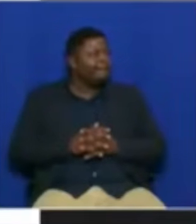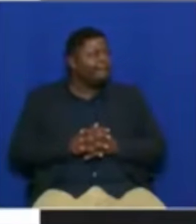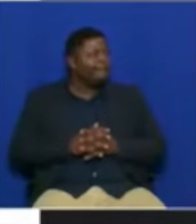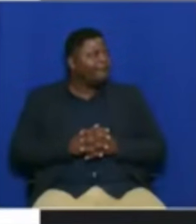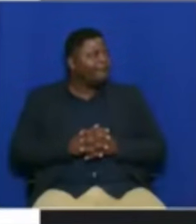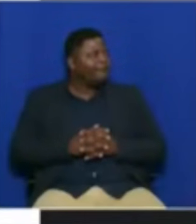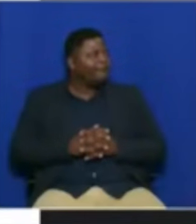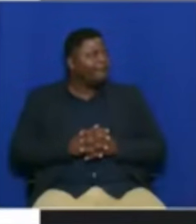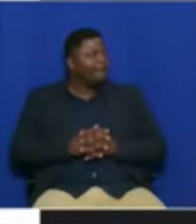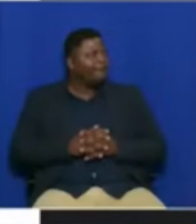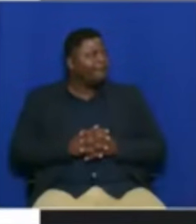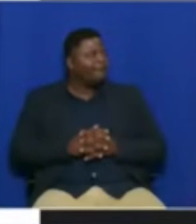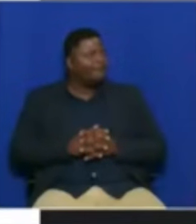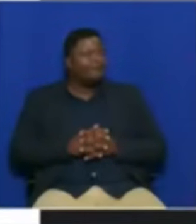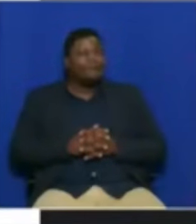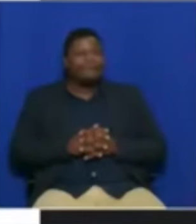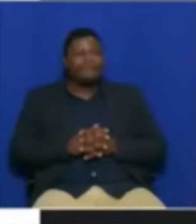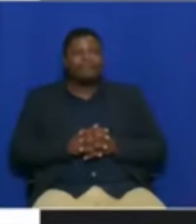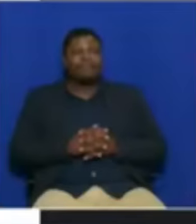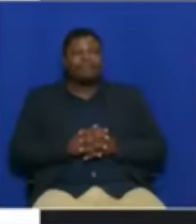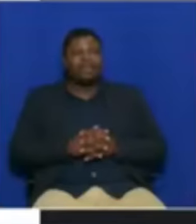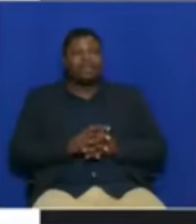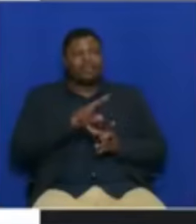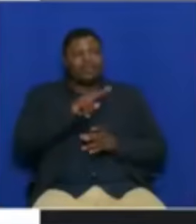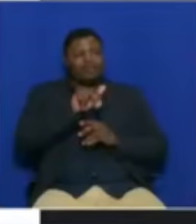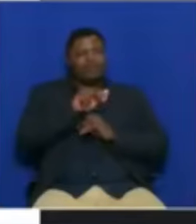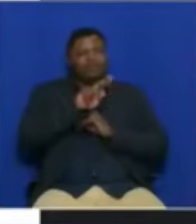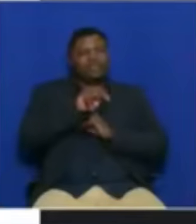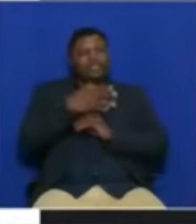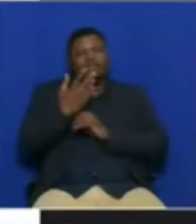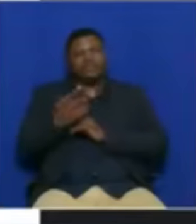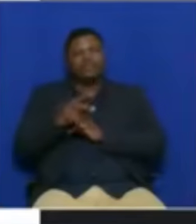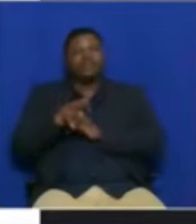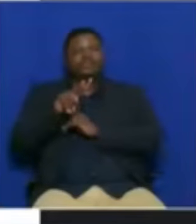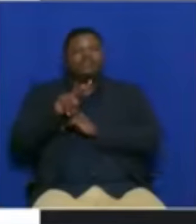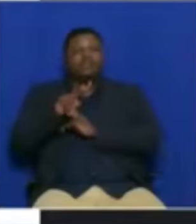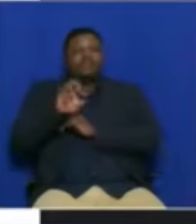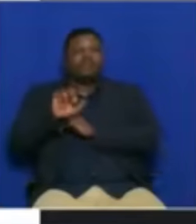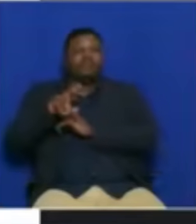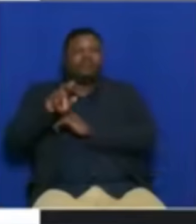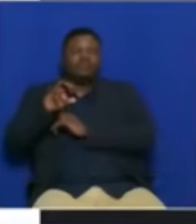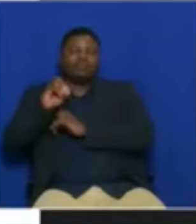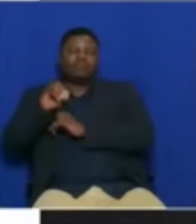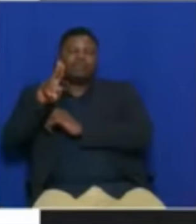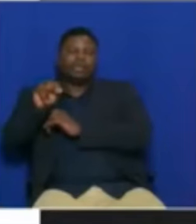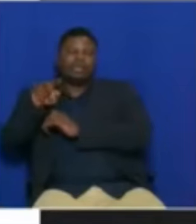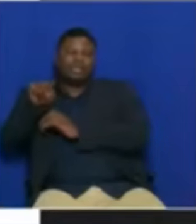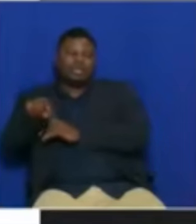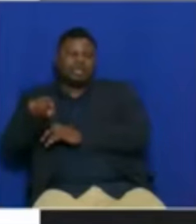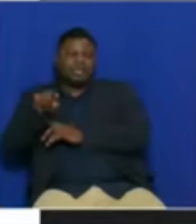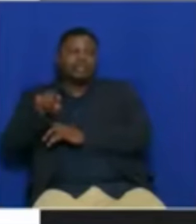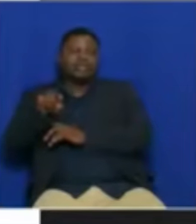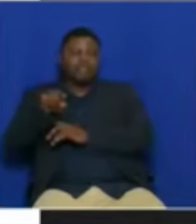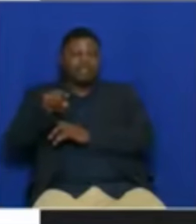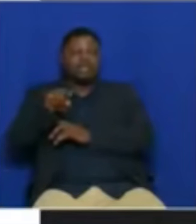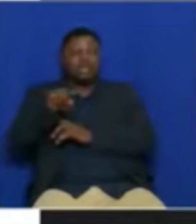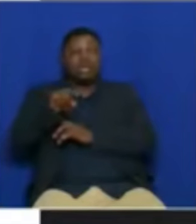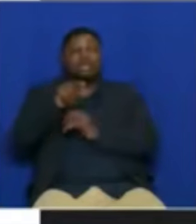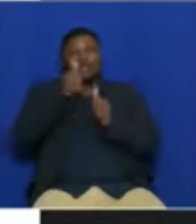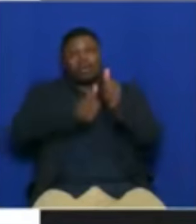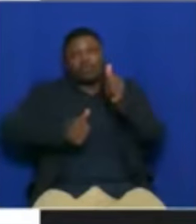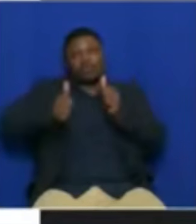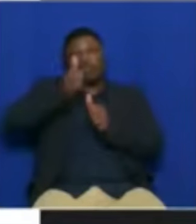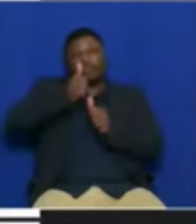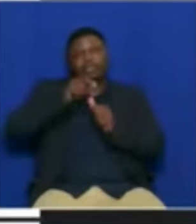Van Vuren, for the record, I apologize, Chair. Commander G. Janse van Vuren.